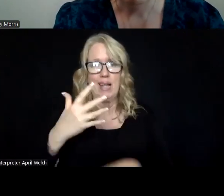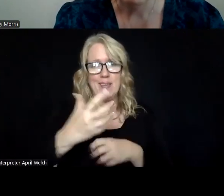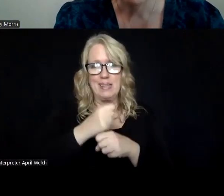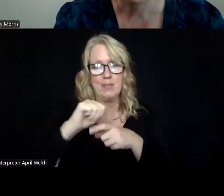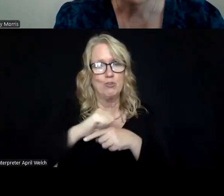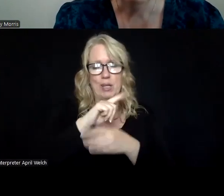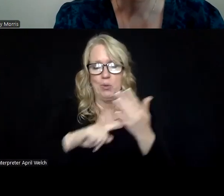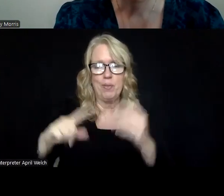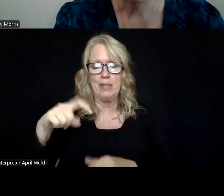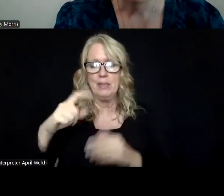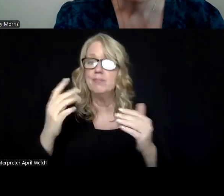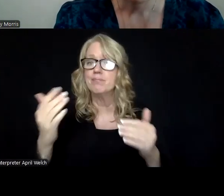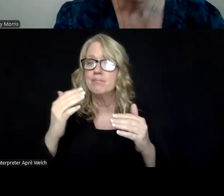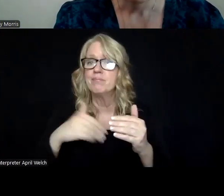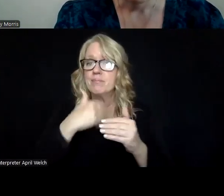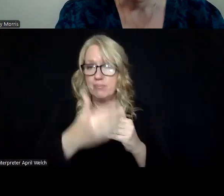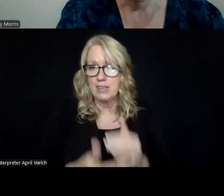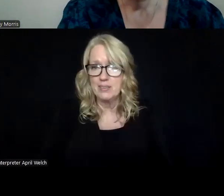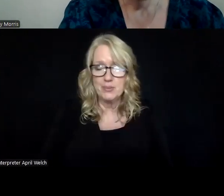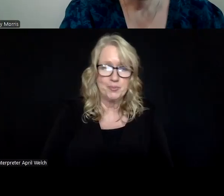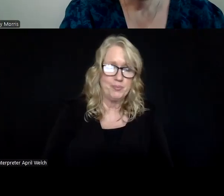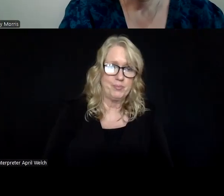need. Next slide.